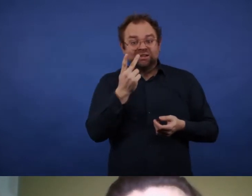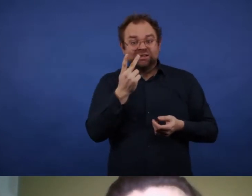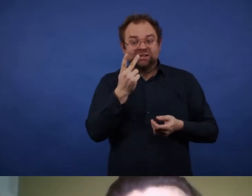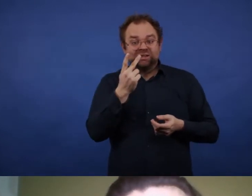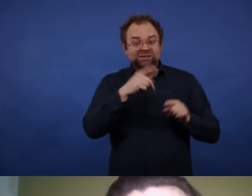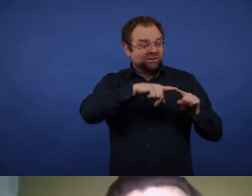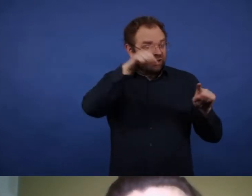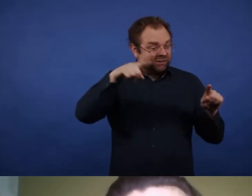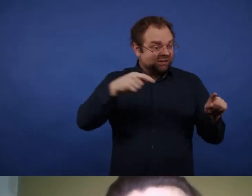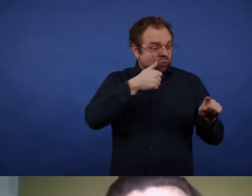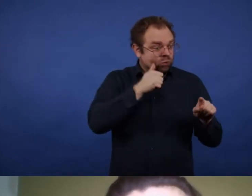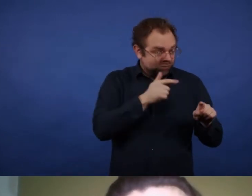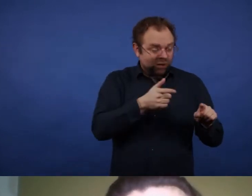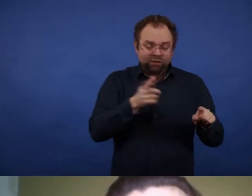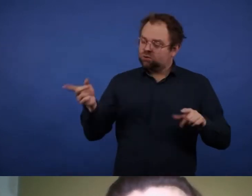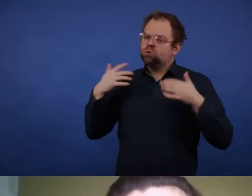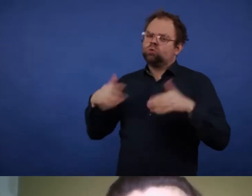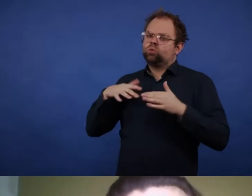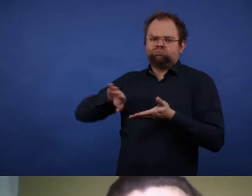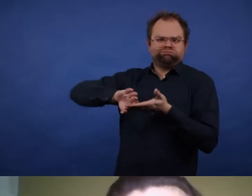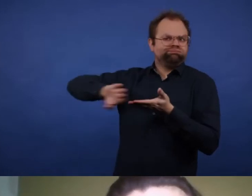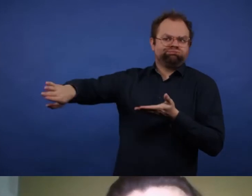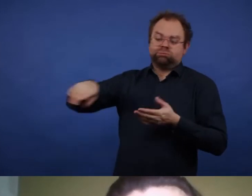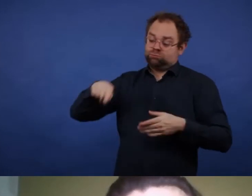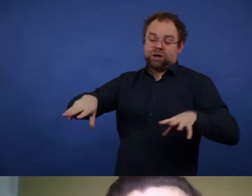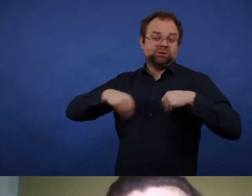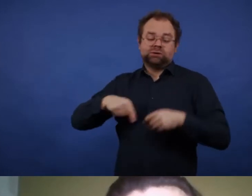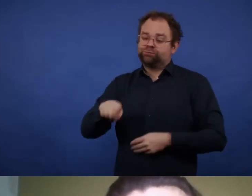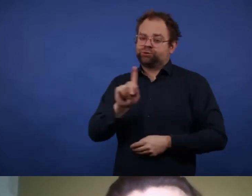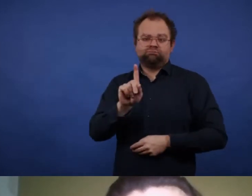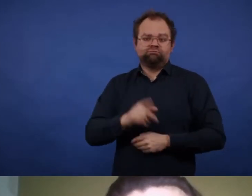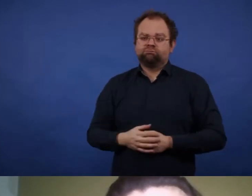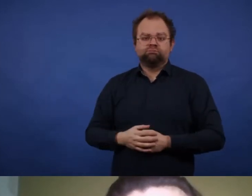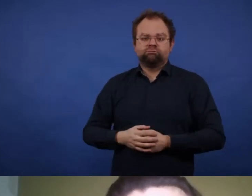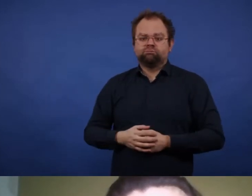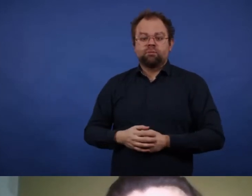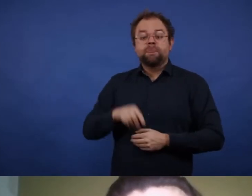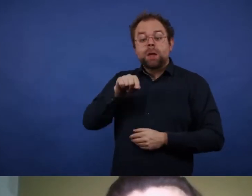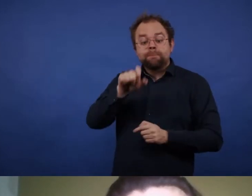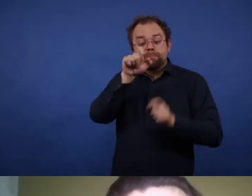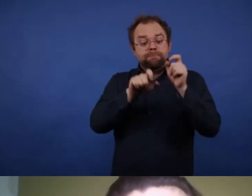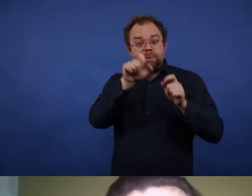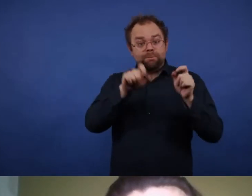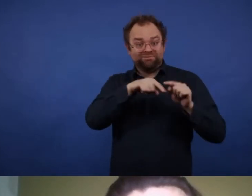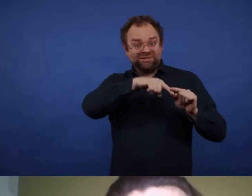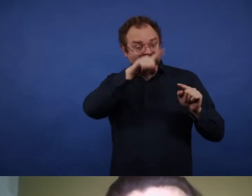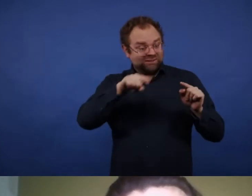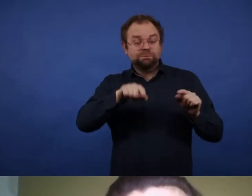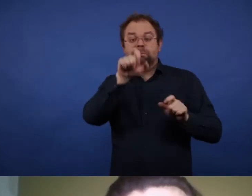a considerable percentage, and which means that people with disability deserve to